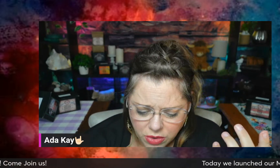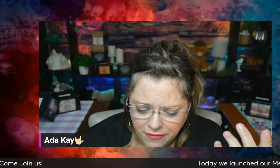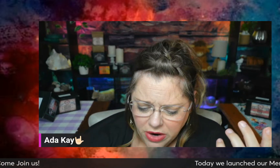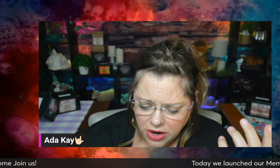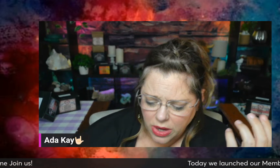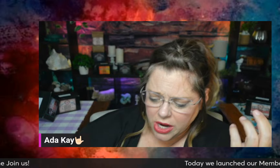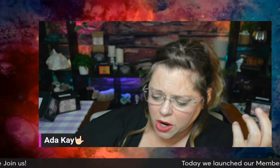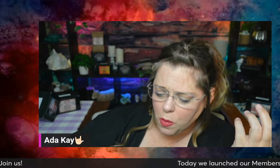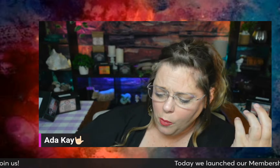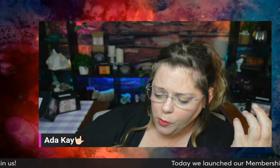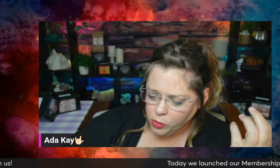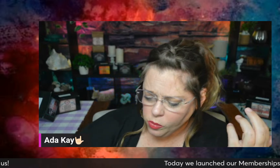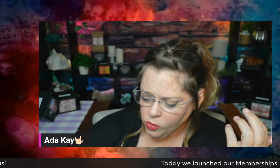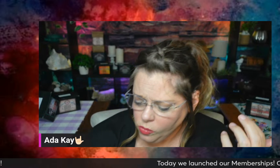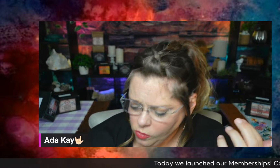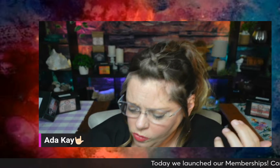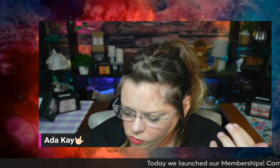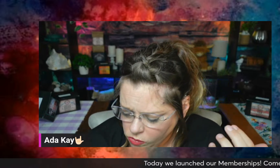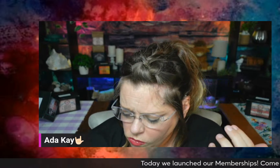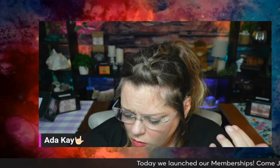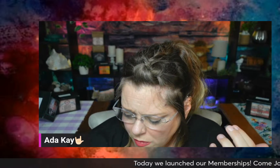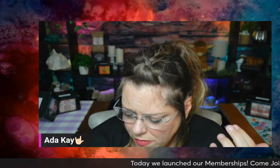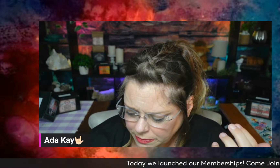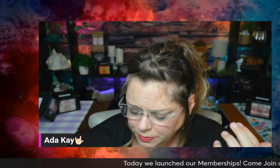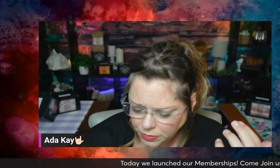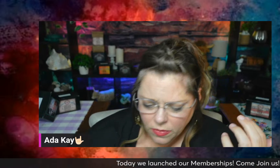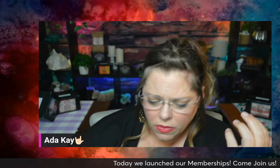me turn on my fire radio.